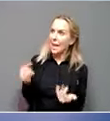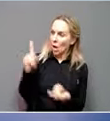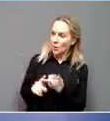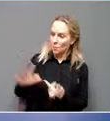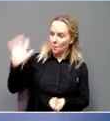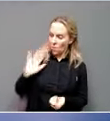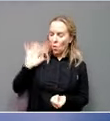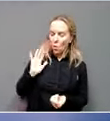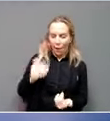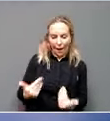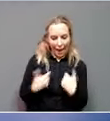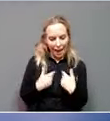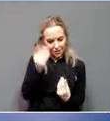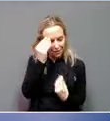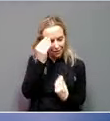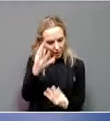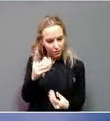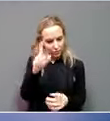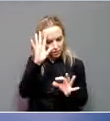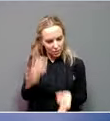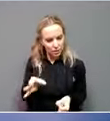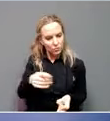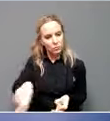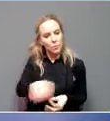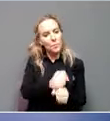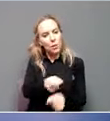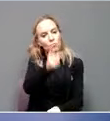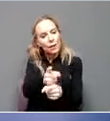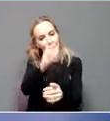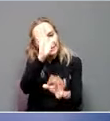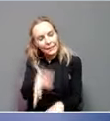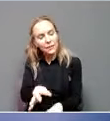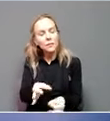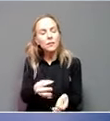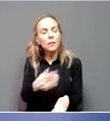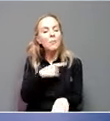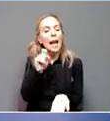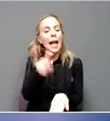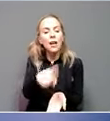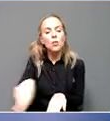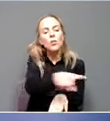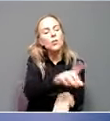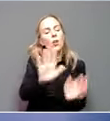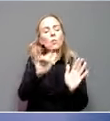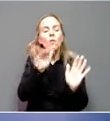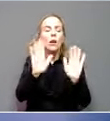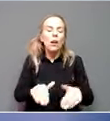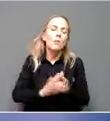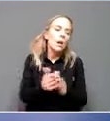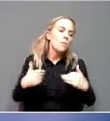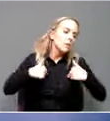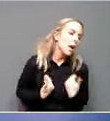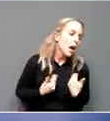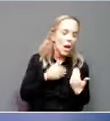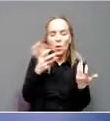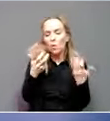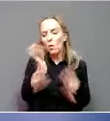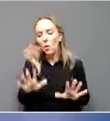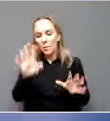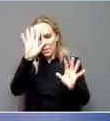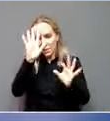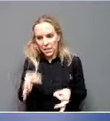right decisions. But what I'm asking y'all is, don't get tired and don't make decisions based on